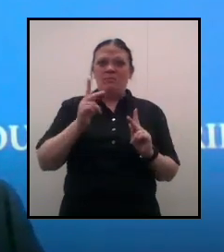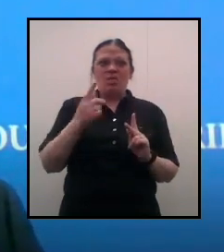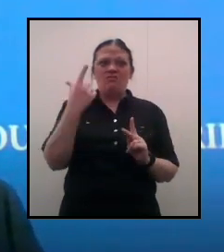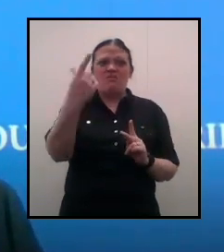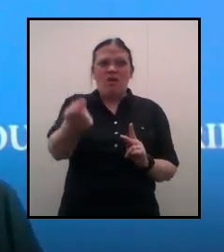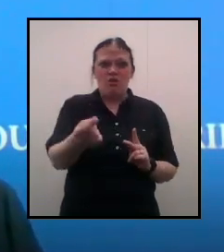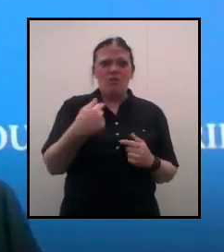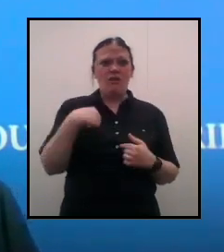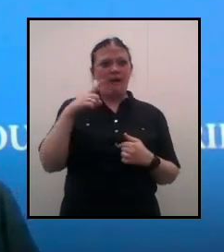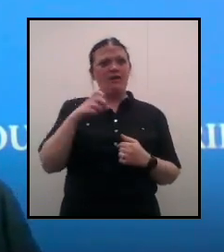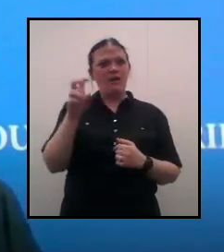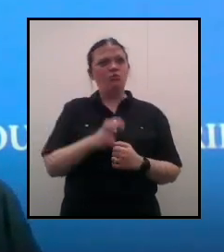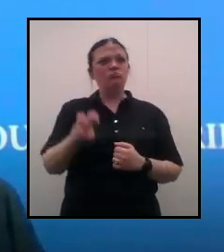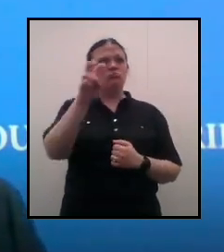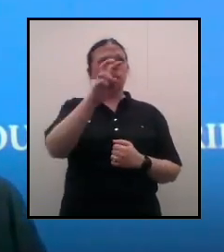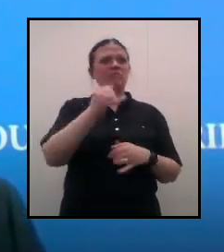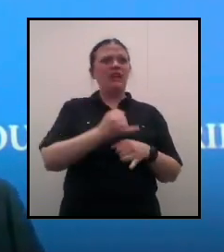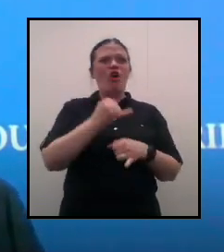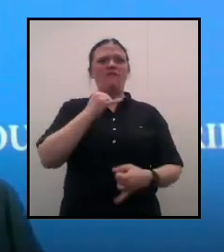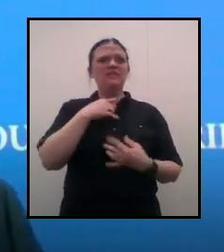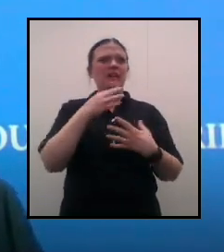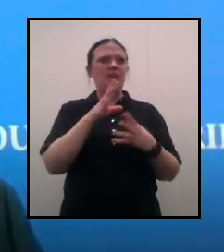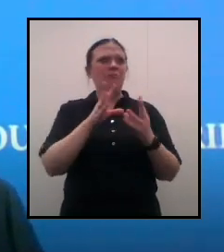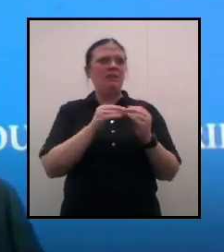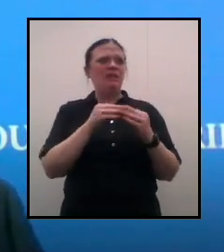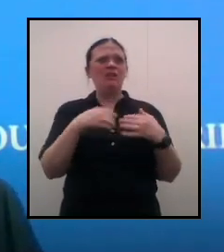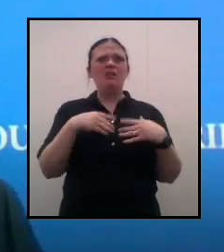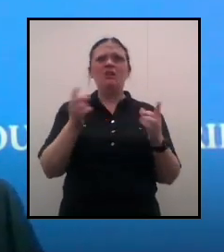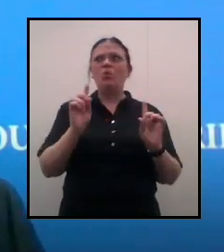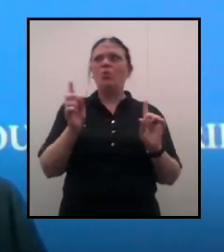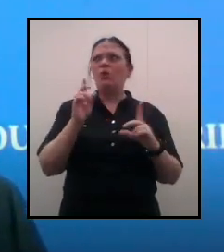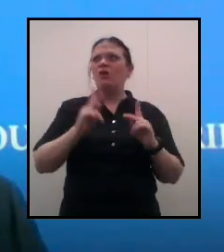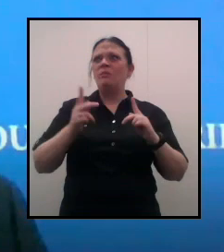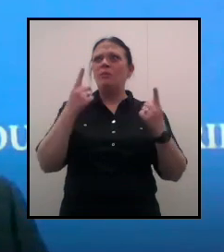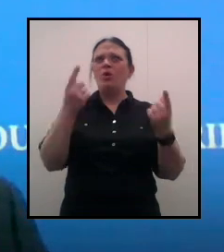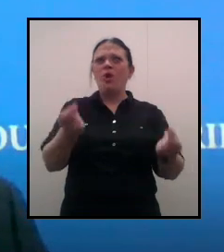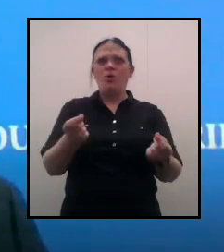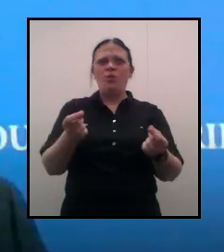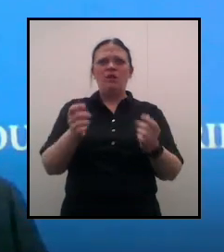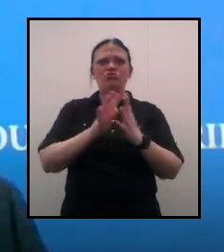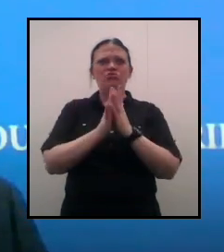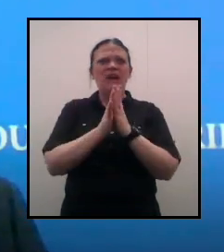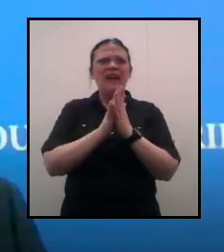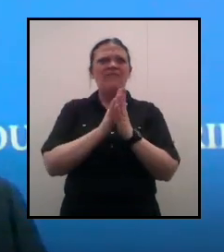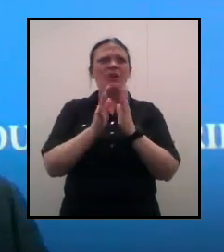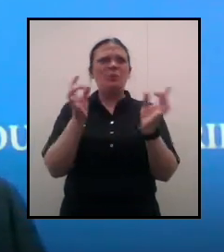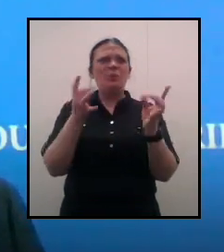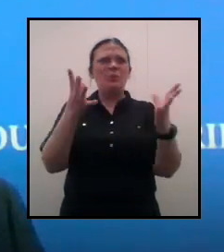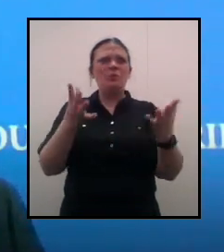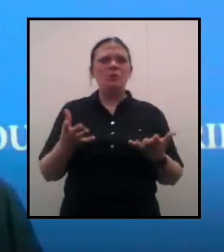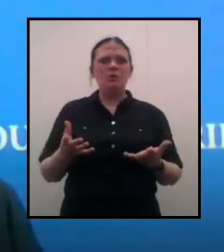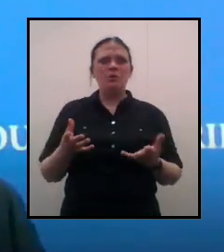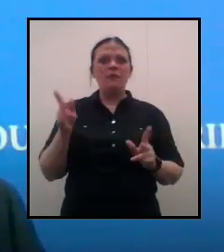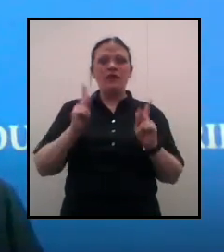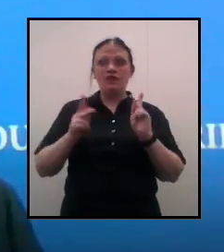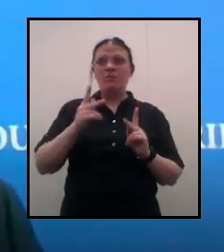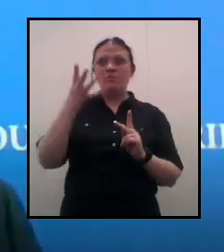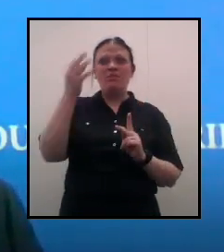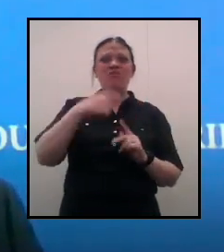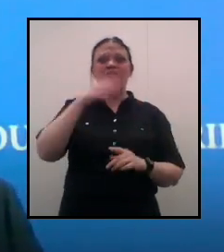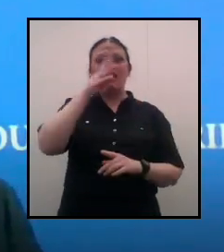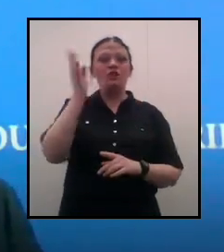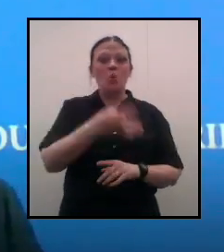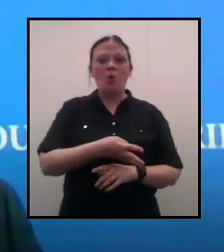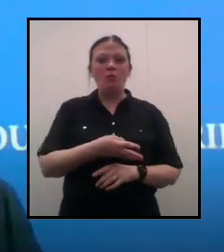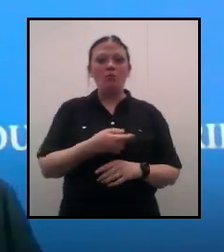travel to a couple of meetings off-site. I have no idea where people are going, but there are people out there and they're just ignoring it. They think